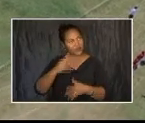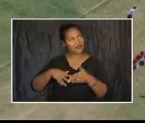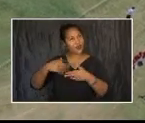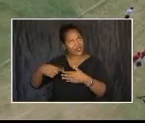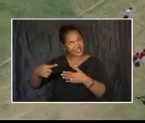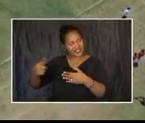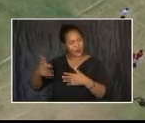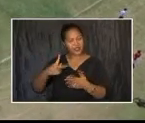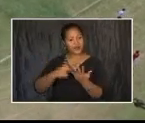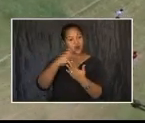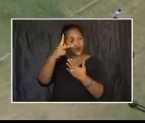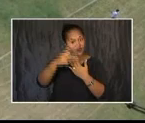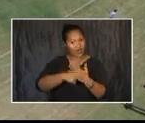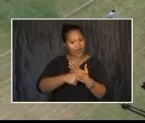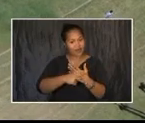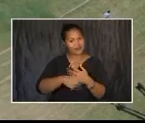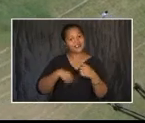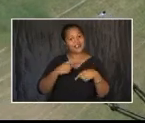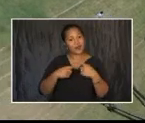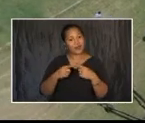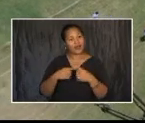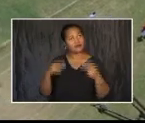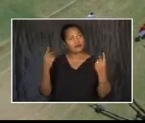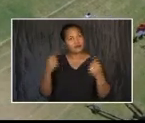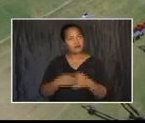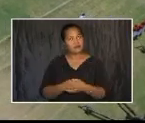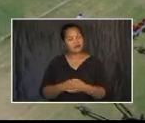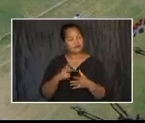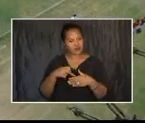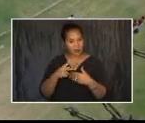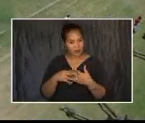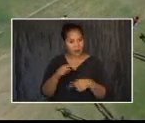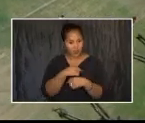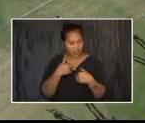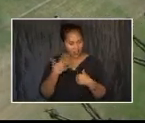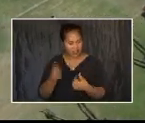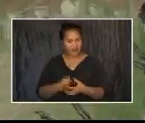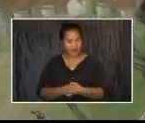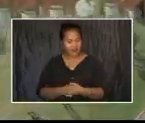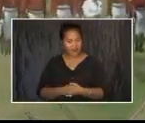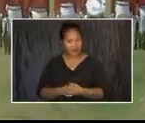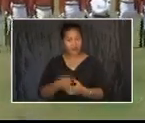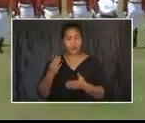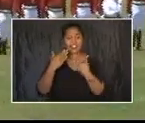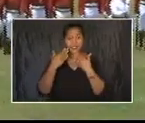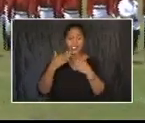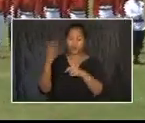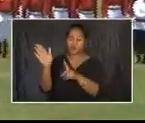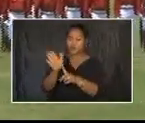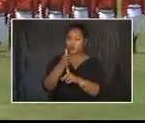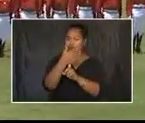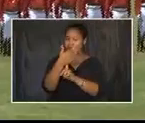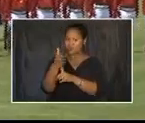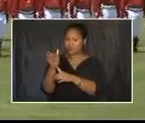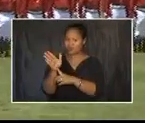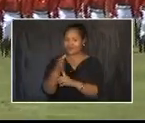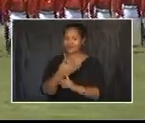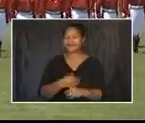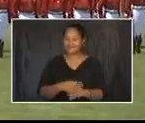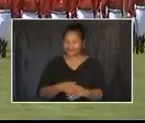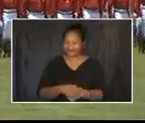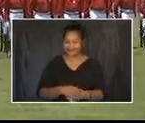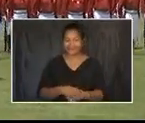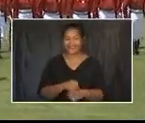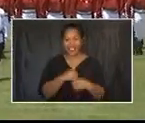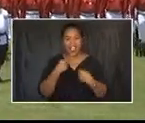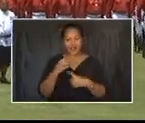parauta ki bembalata na singani bengrabi ngo kada ba na kina bolebu ni tede botongo kan rotini non da matritu ga botanga